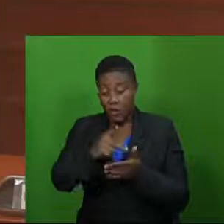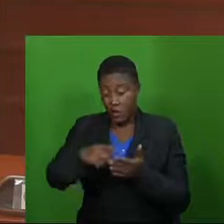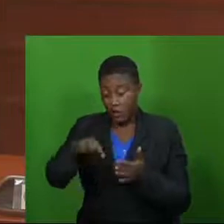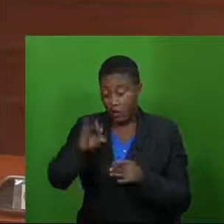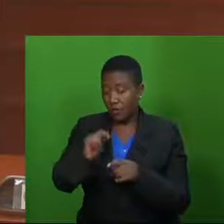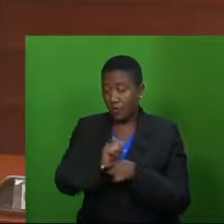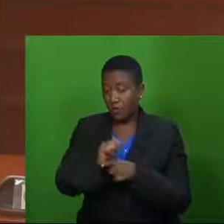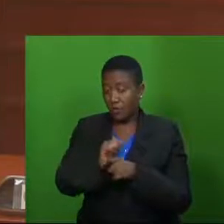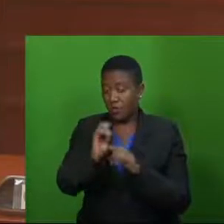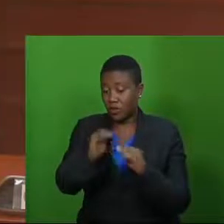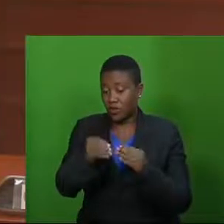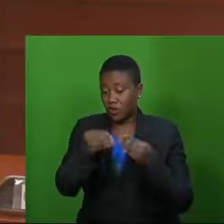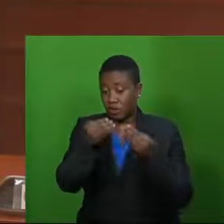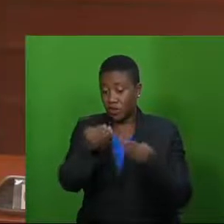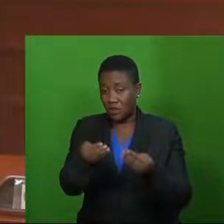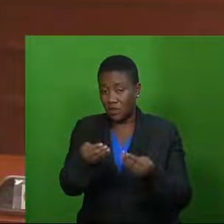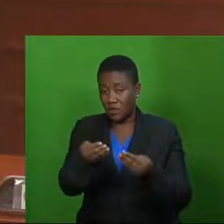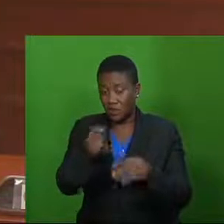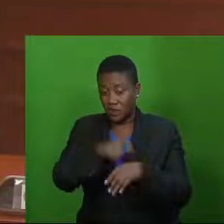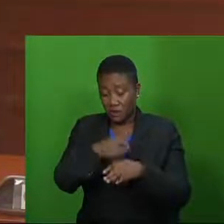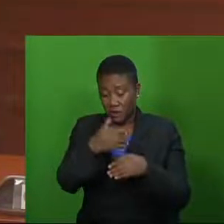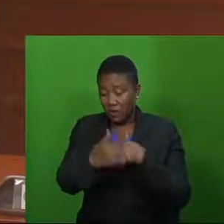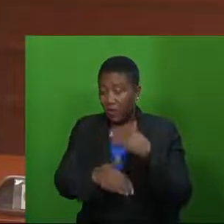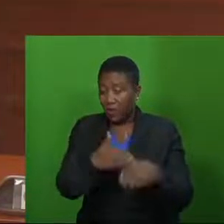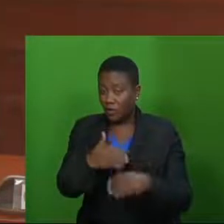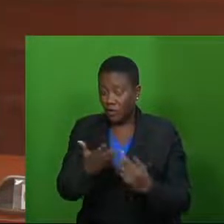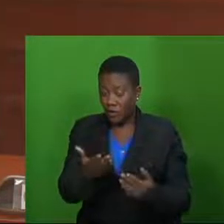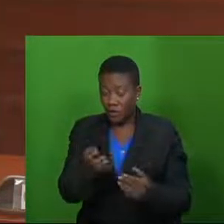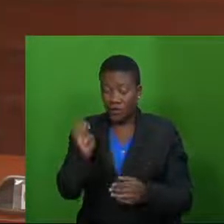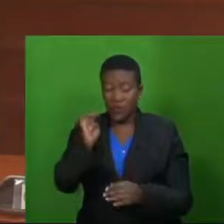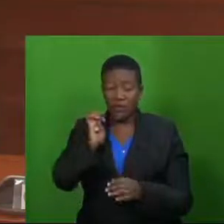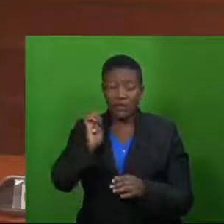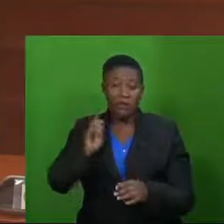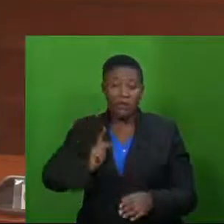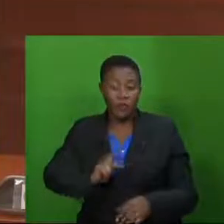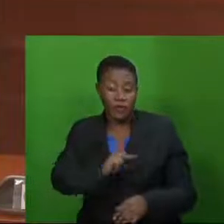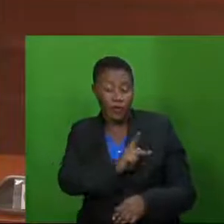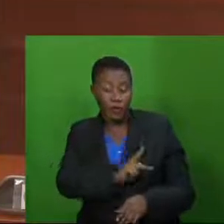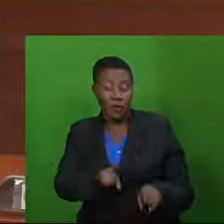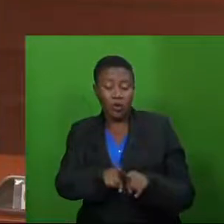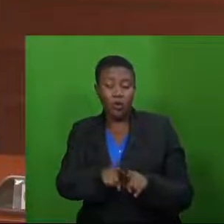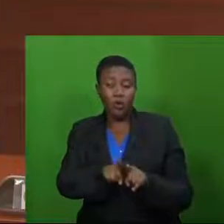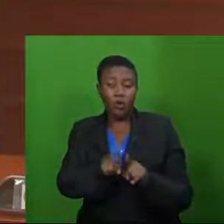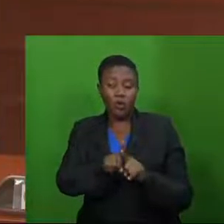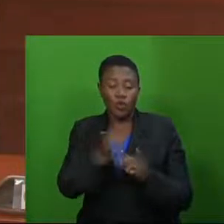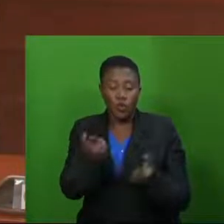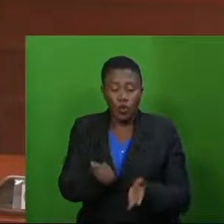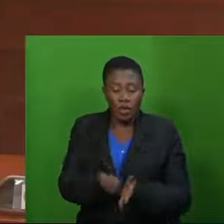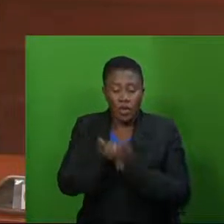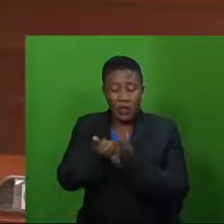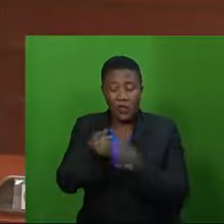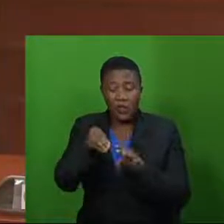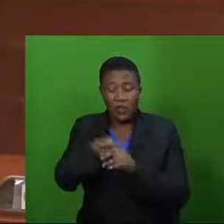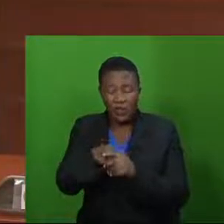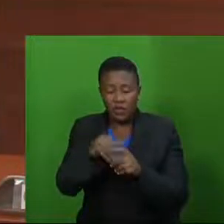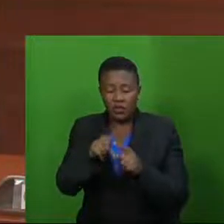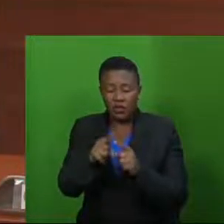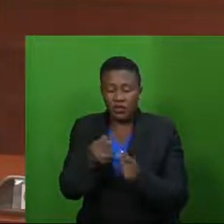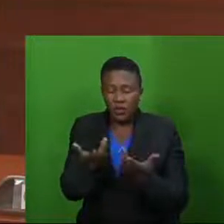that we're giving during this process, the e-Parliament would also feature prominently in this so that we can